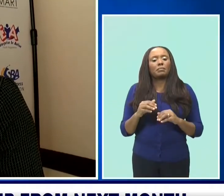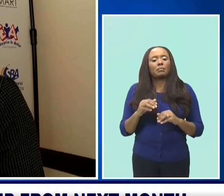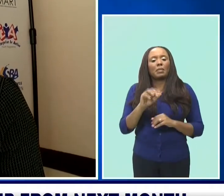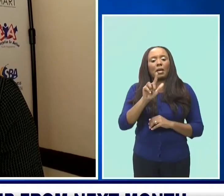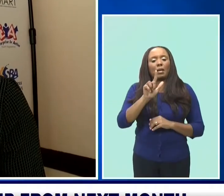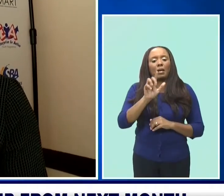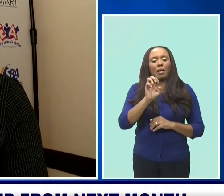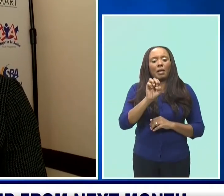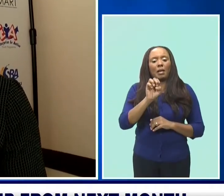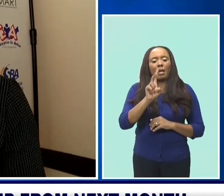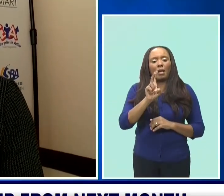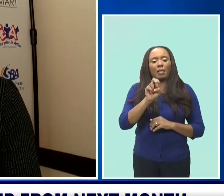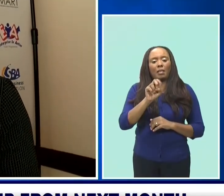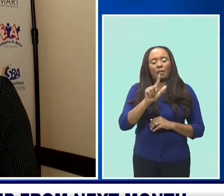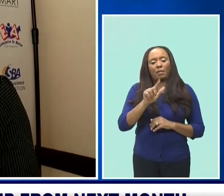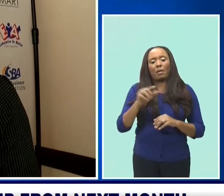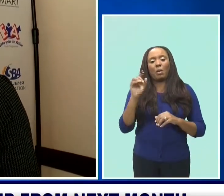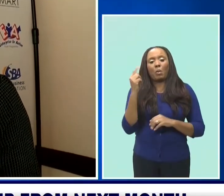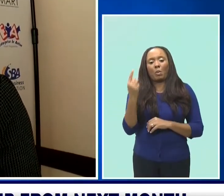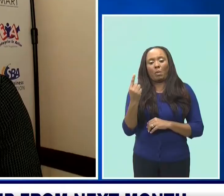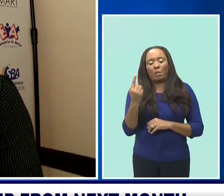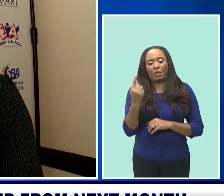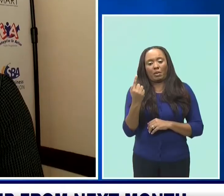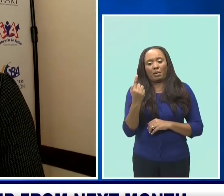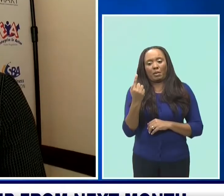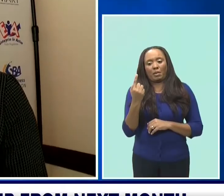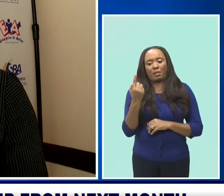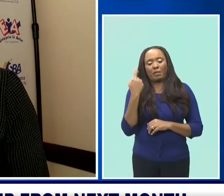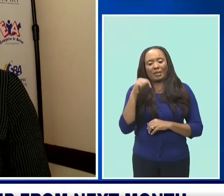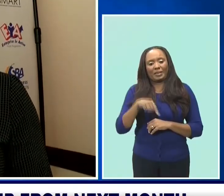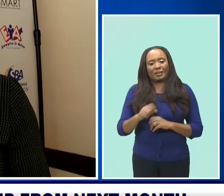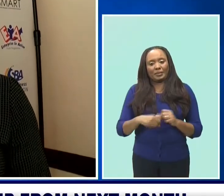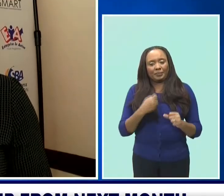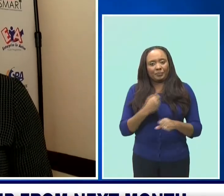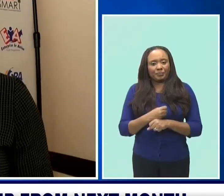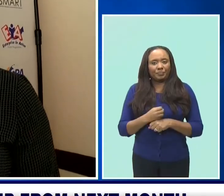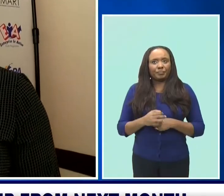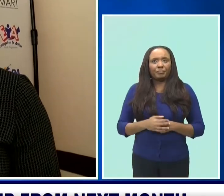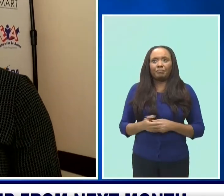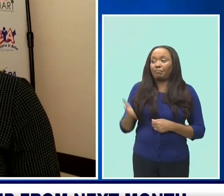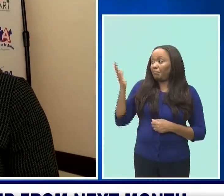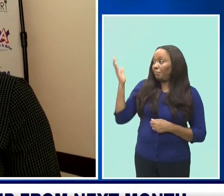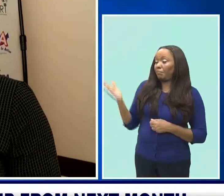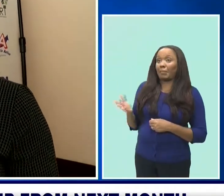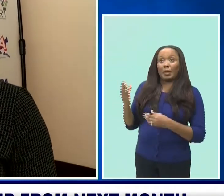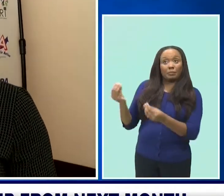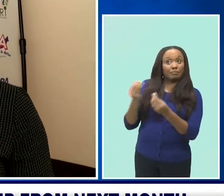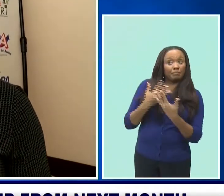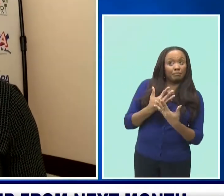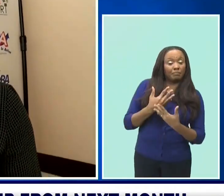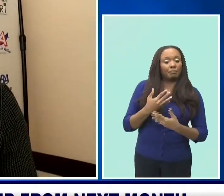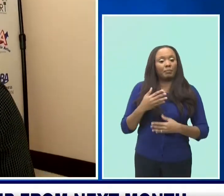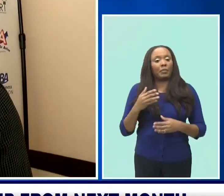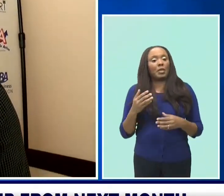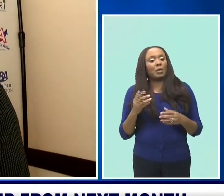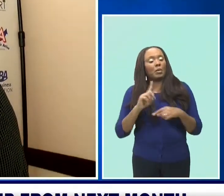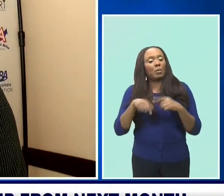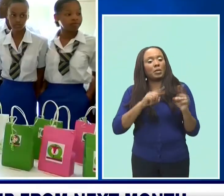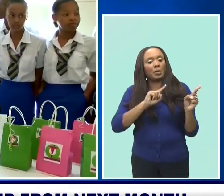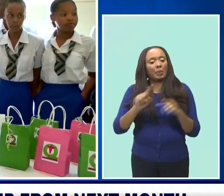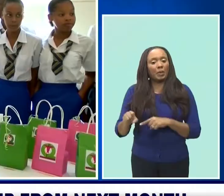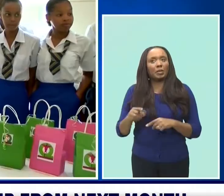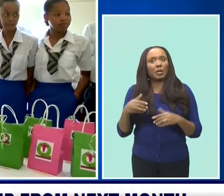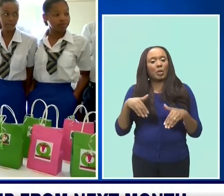entrepreneurship certification into the schools for this year. Ms. Taylor was speaking to CBC News on the sidelines of a youth